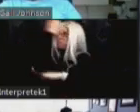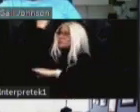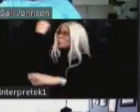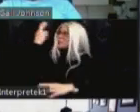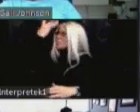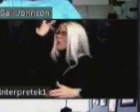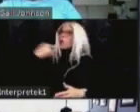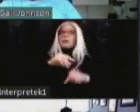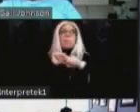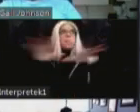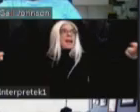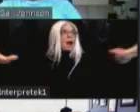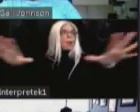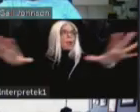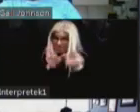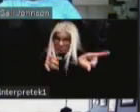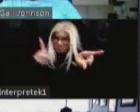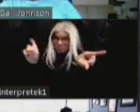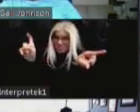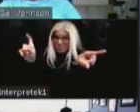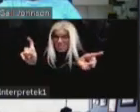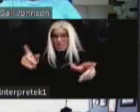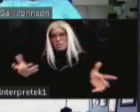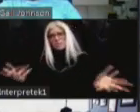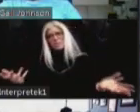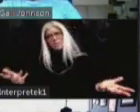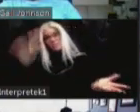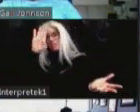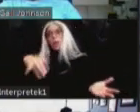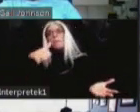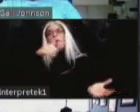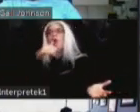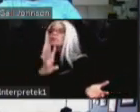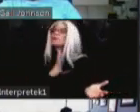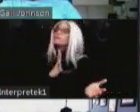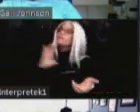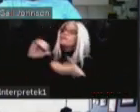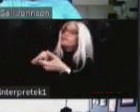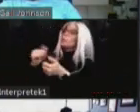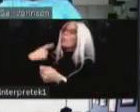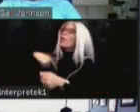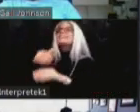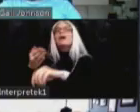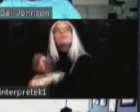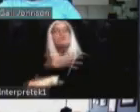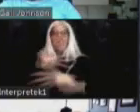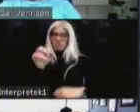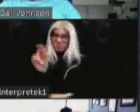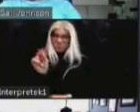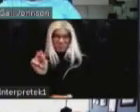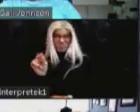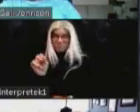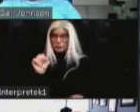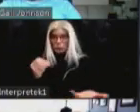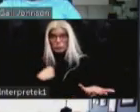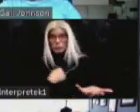partnering with us on the Healthy Gainesville initiative if this is the direction that we head. And that would be unfortunate